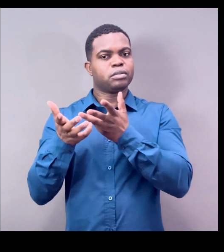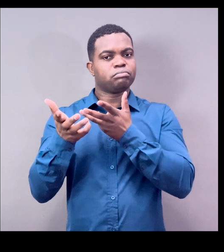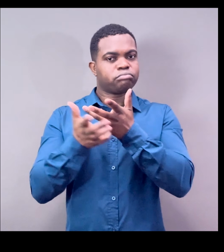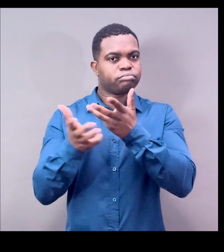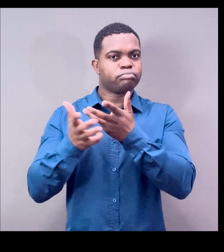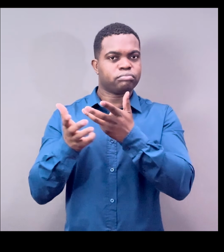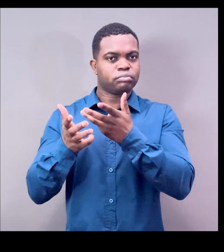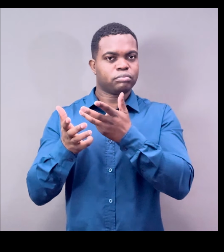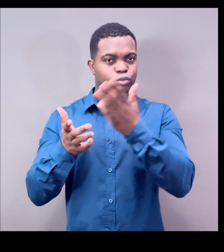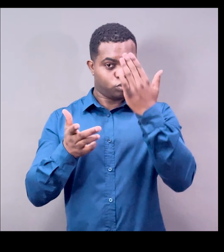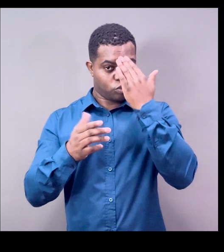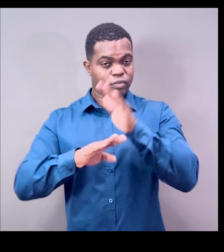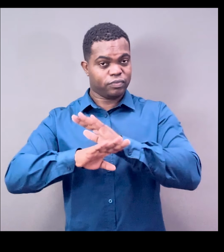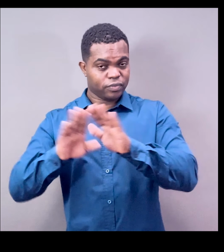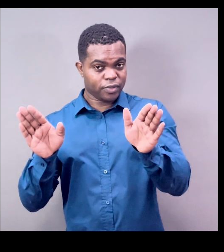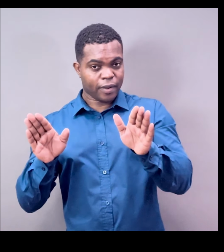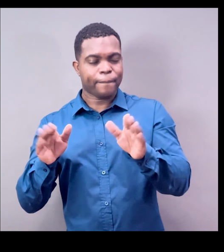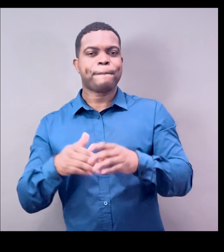who